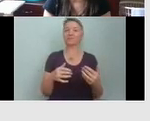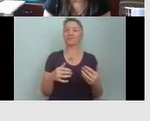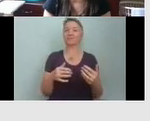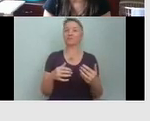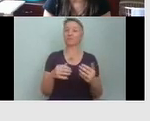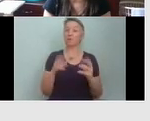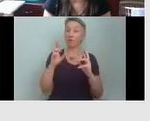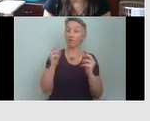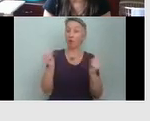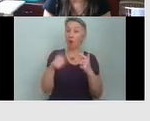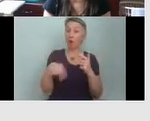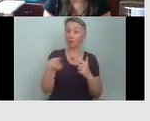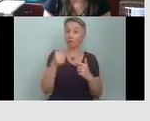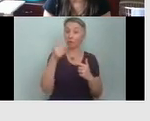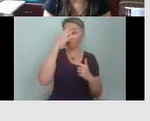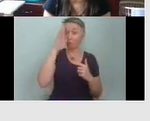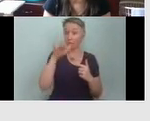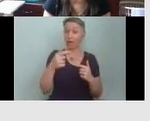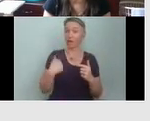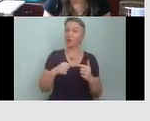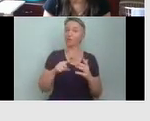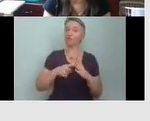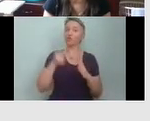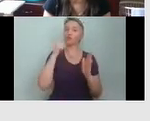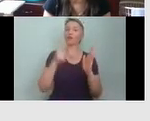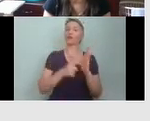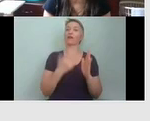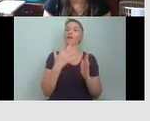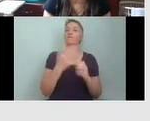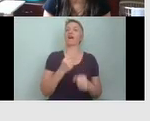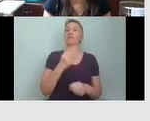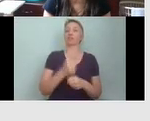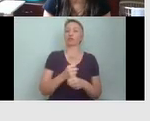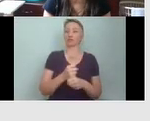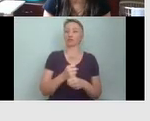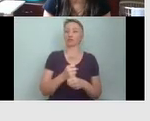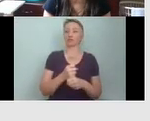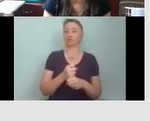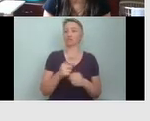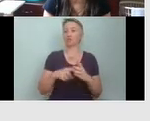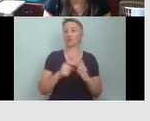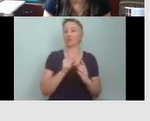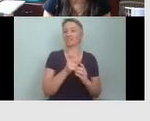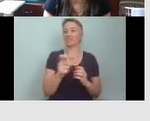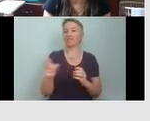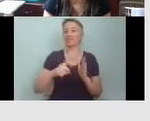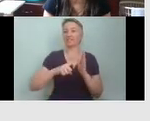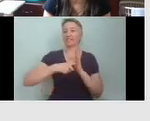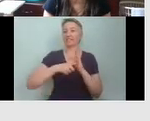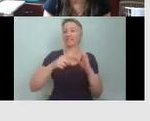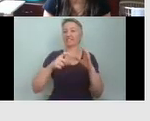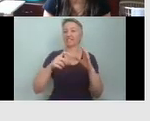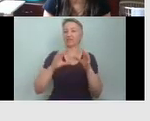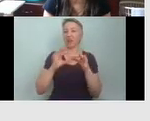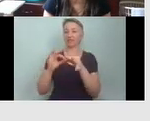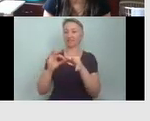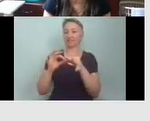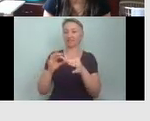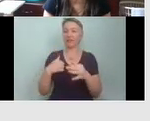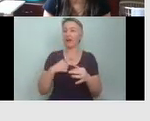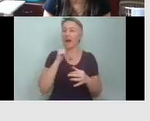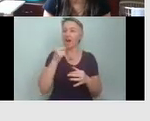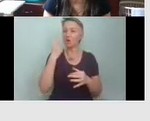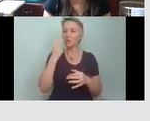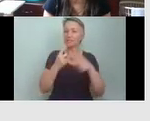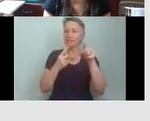know that we started recognizing 5 years of service with a keychain recently. So I don't see the 5 year folks